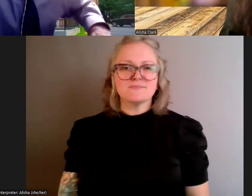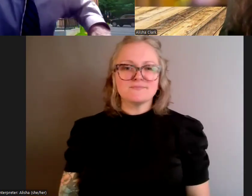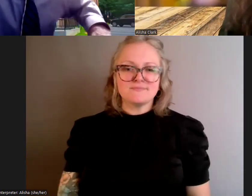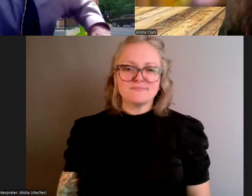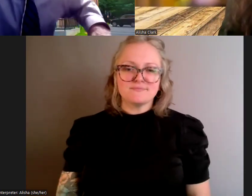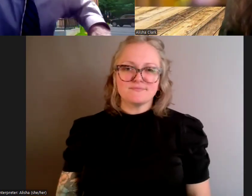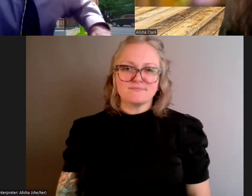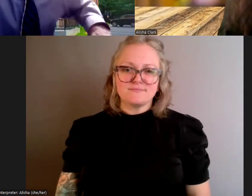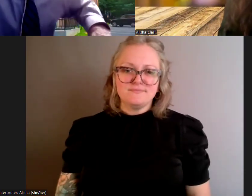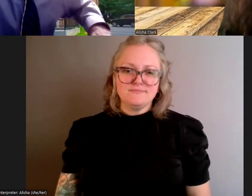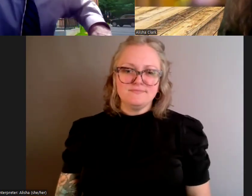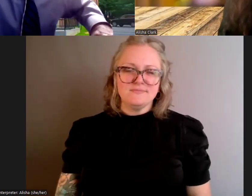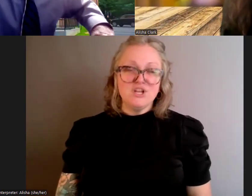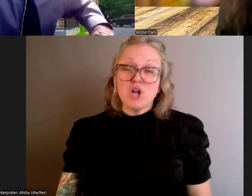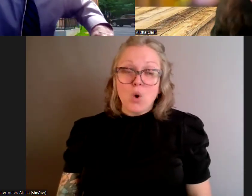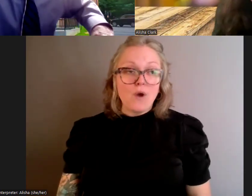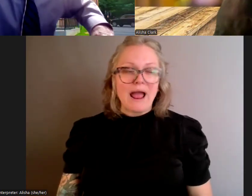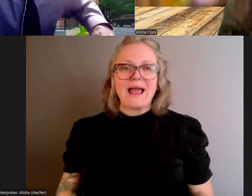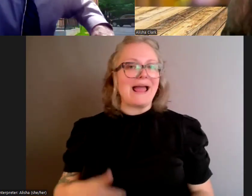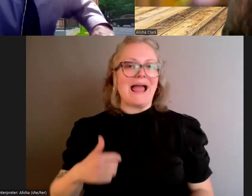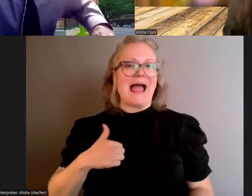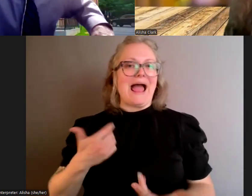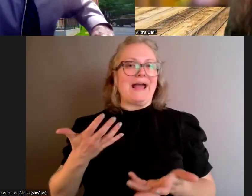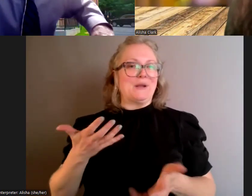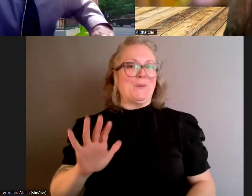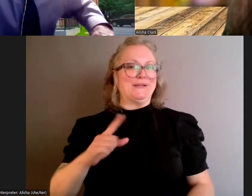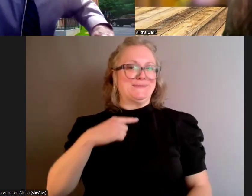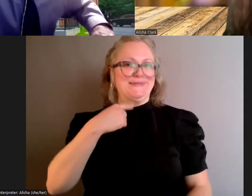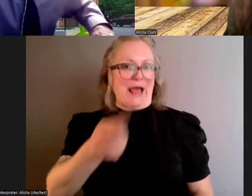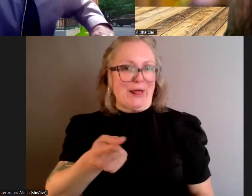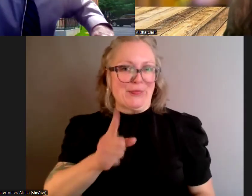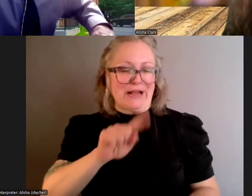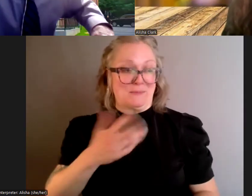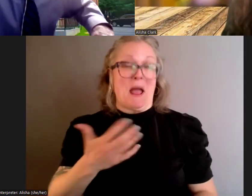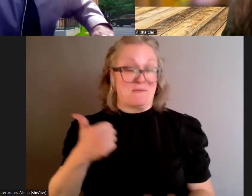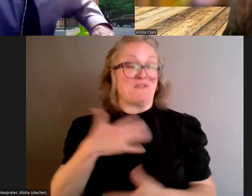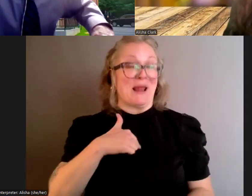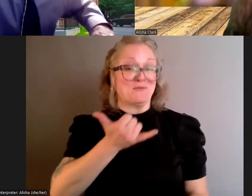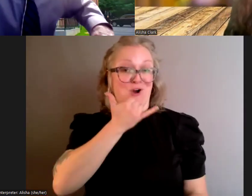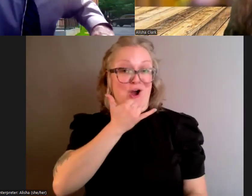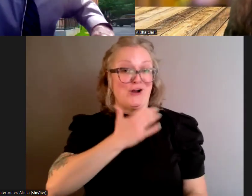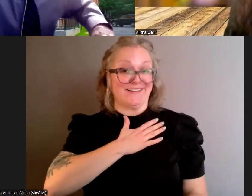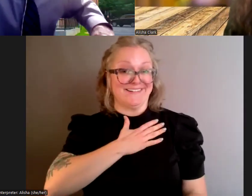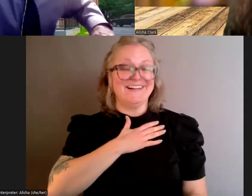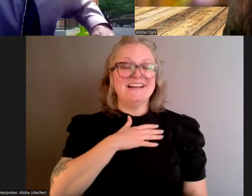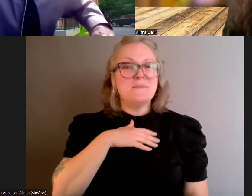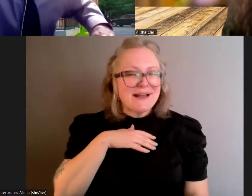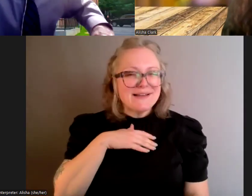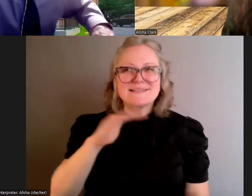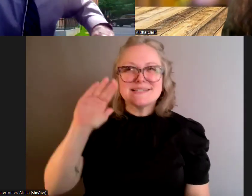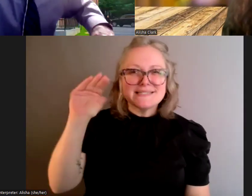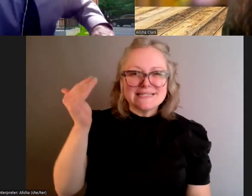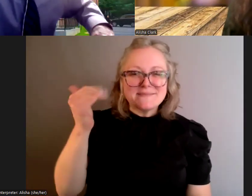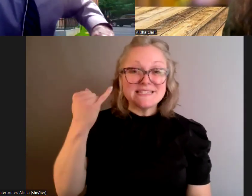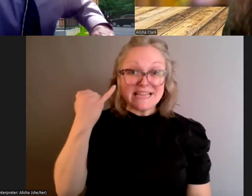I don't want to give you an answer because I'm afraid I'll be wrong. But it seems, if